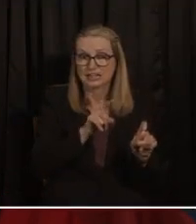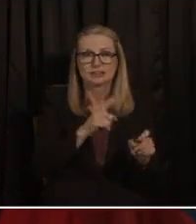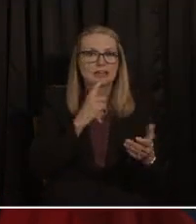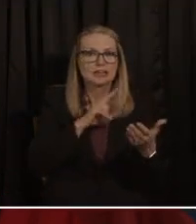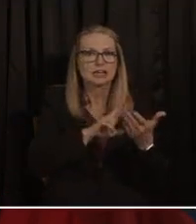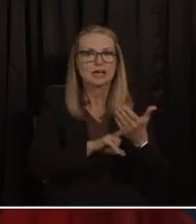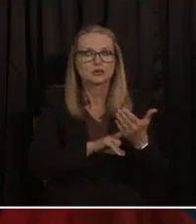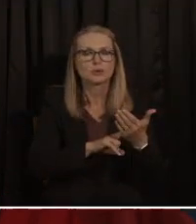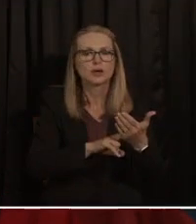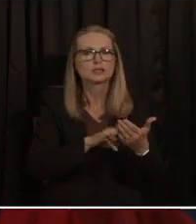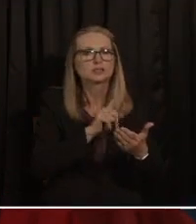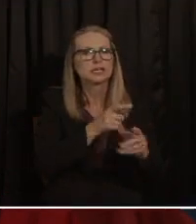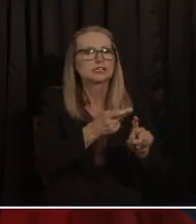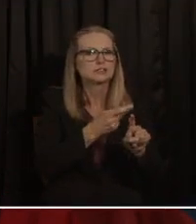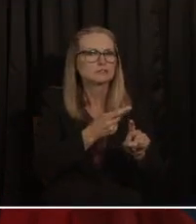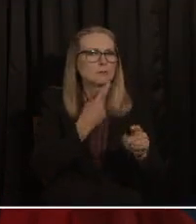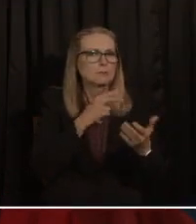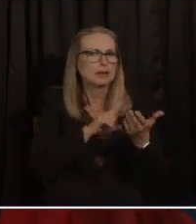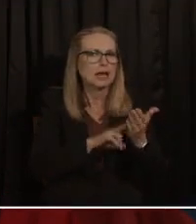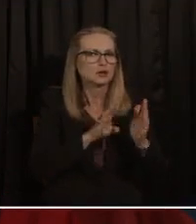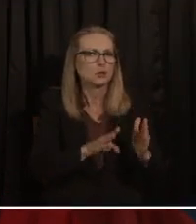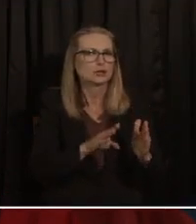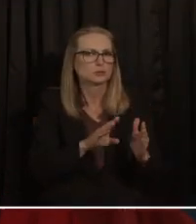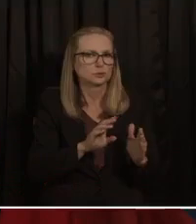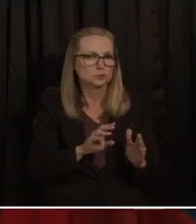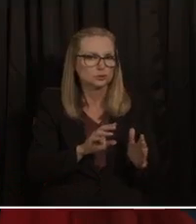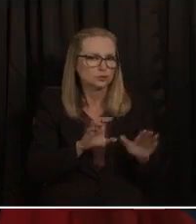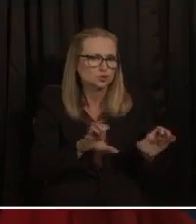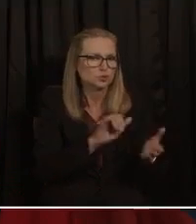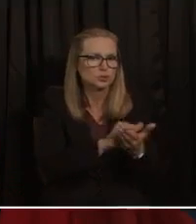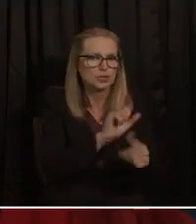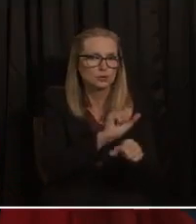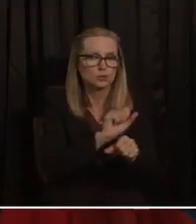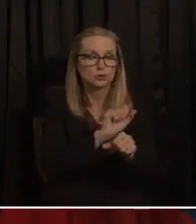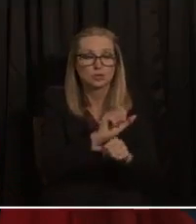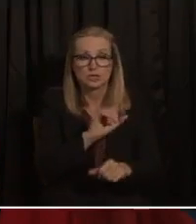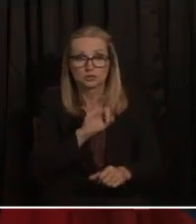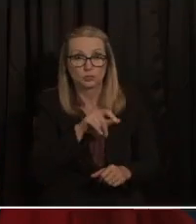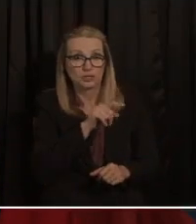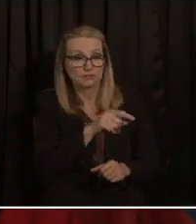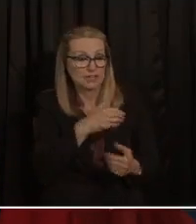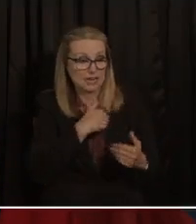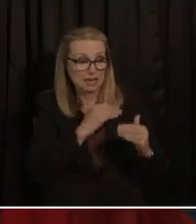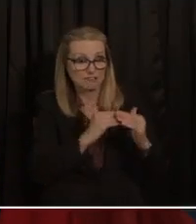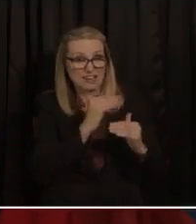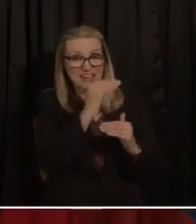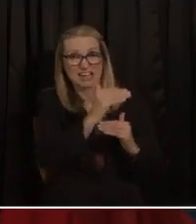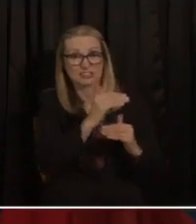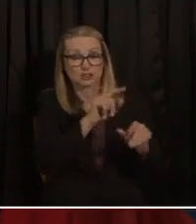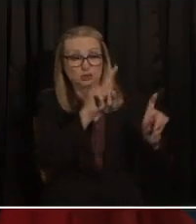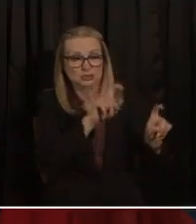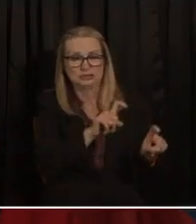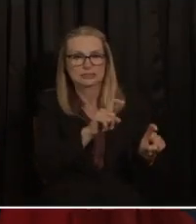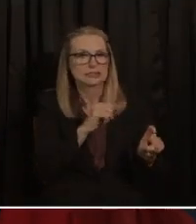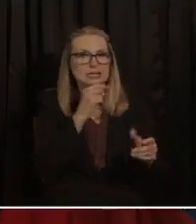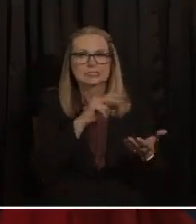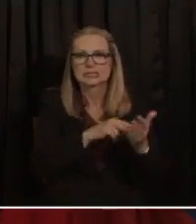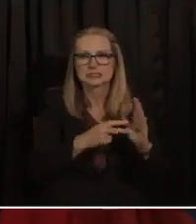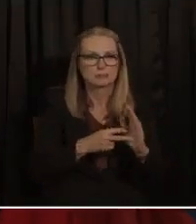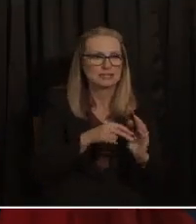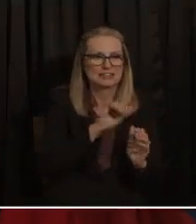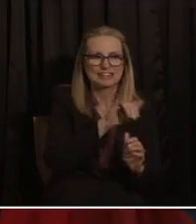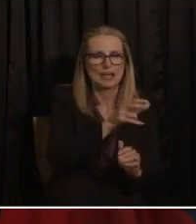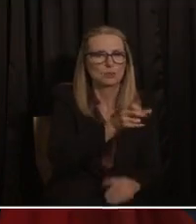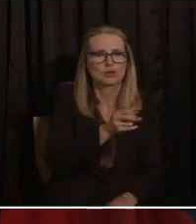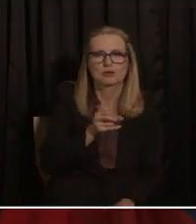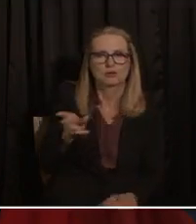couple of contractors that come in and do that work. So when we have extra capacity there, that does not mean that there is a test that can be shipped to